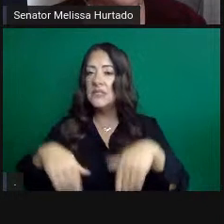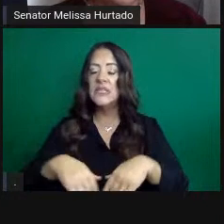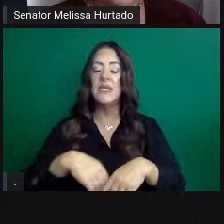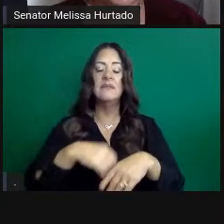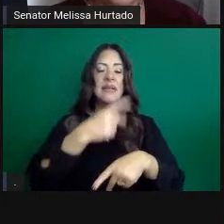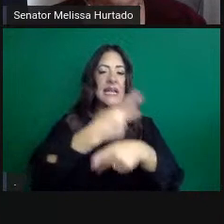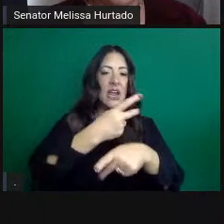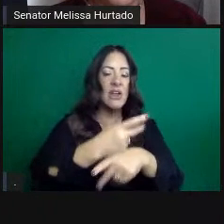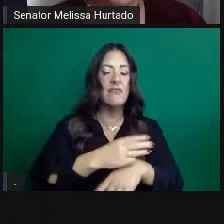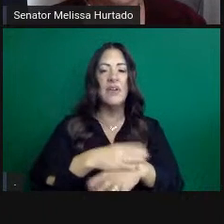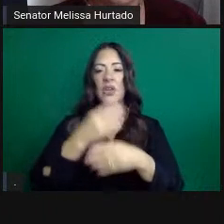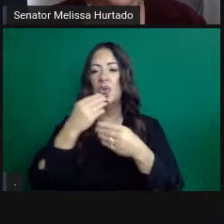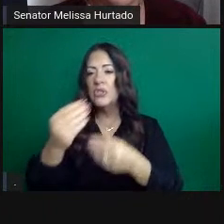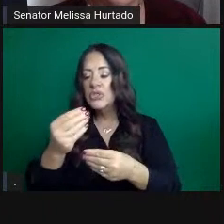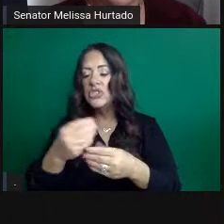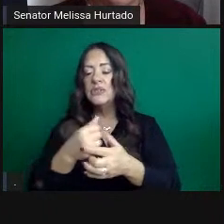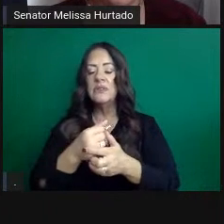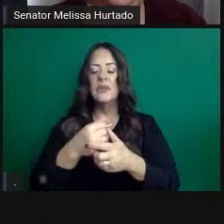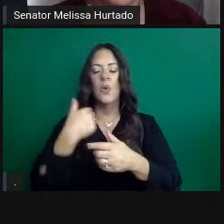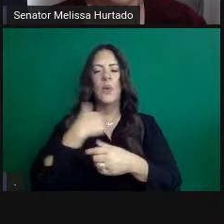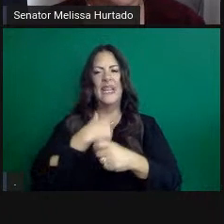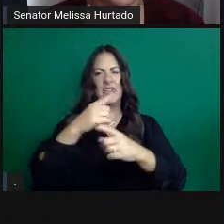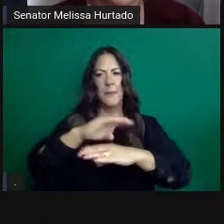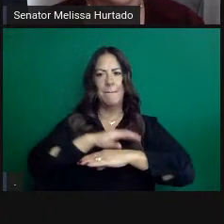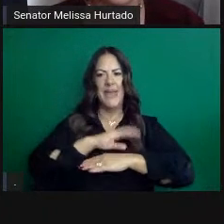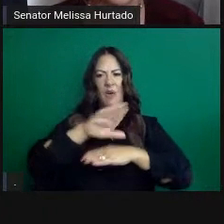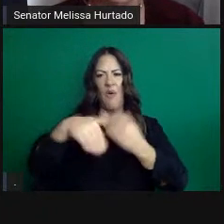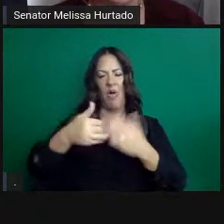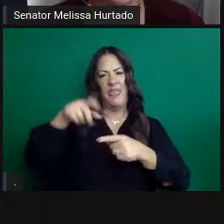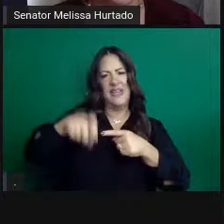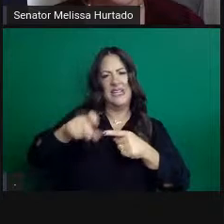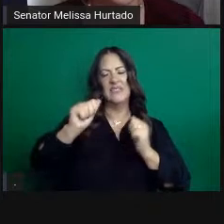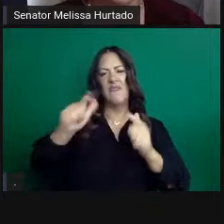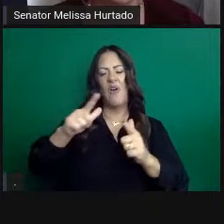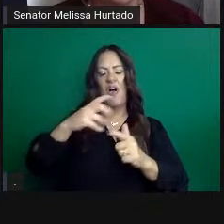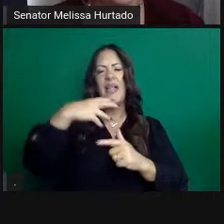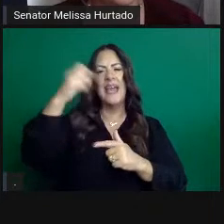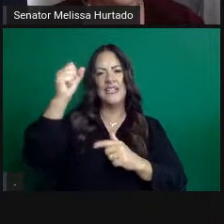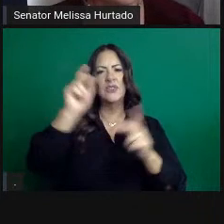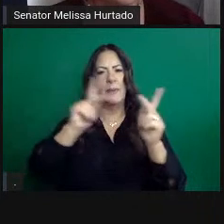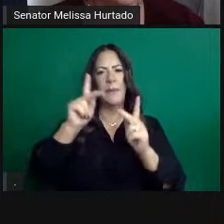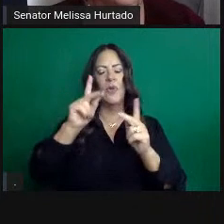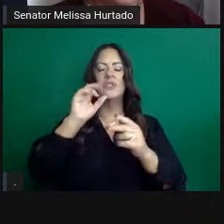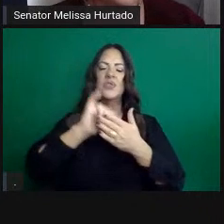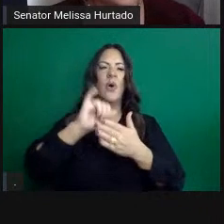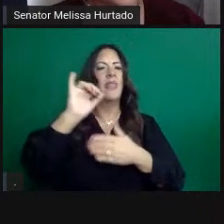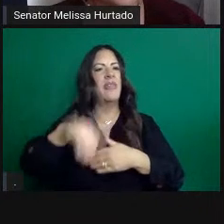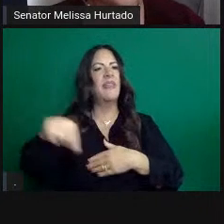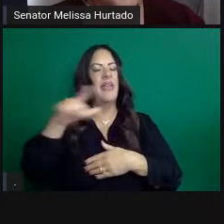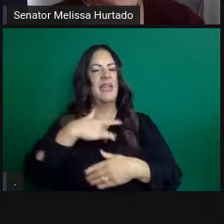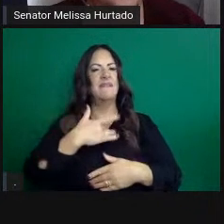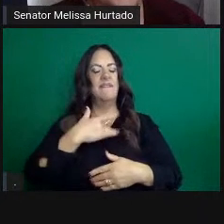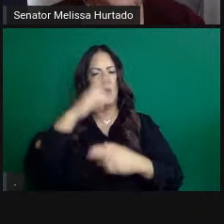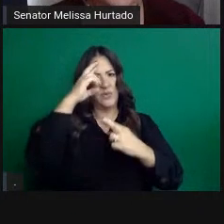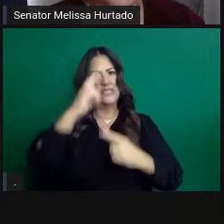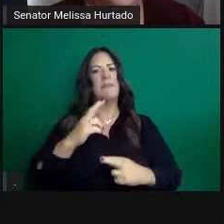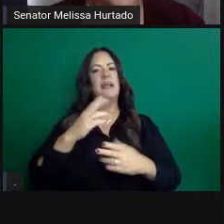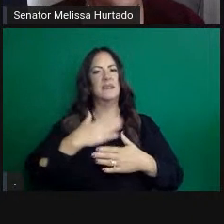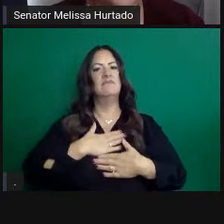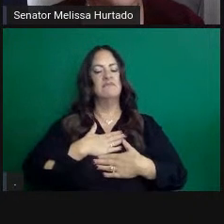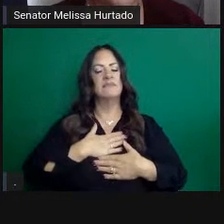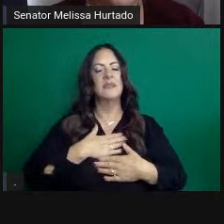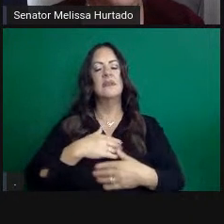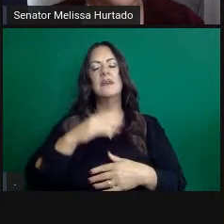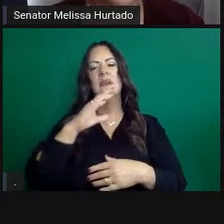that the needs of our aging population are met and that all Californians can age with dignity. COVID-19 pandemic